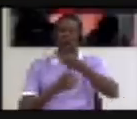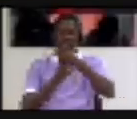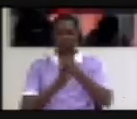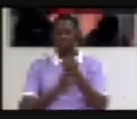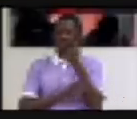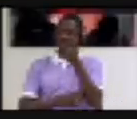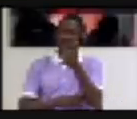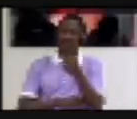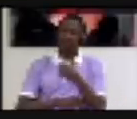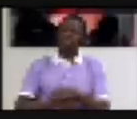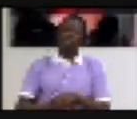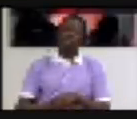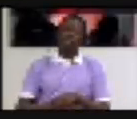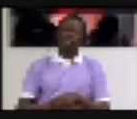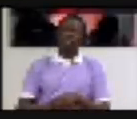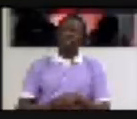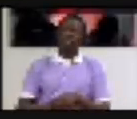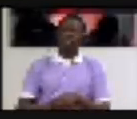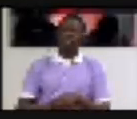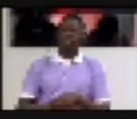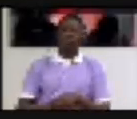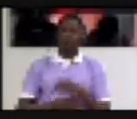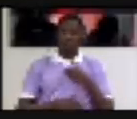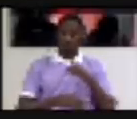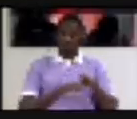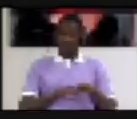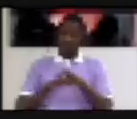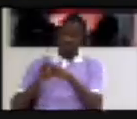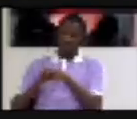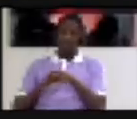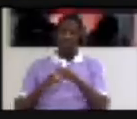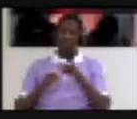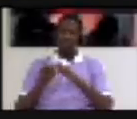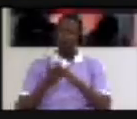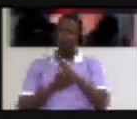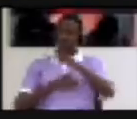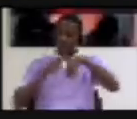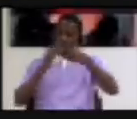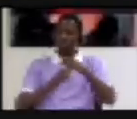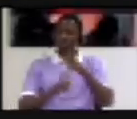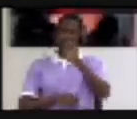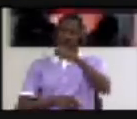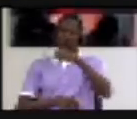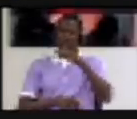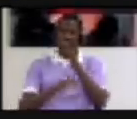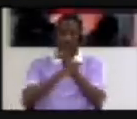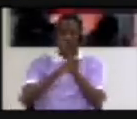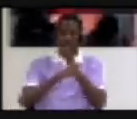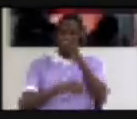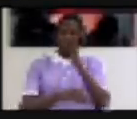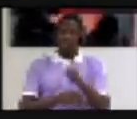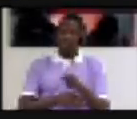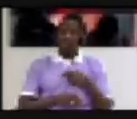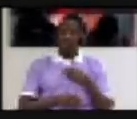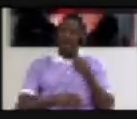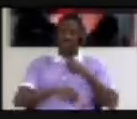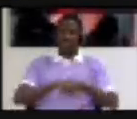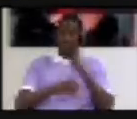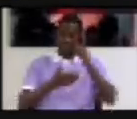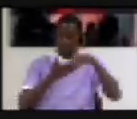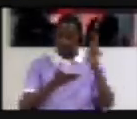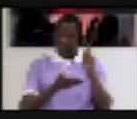So you proceeded to carry on your teaching duties at that time, is that correct? Yes,